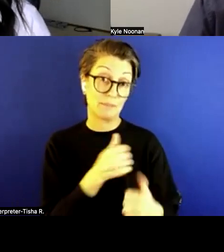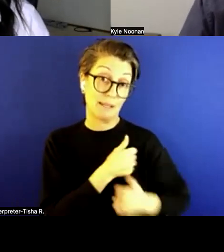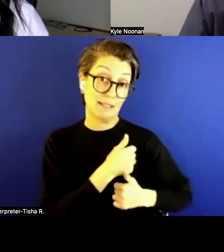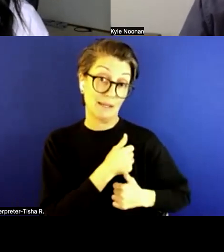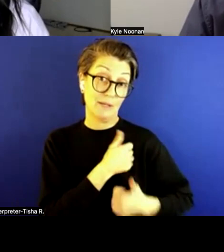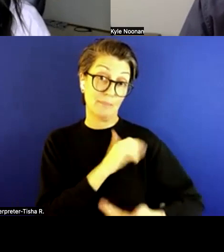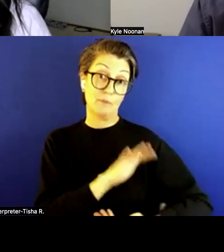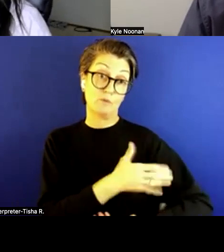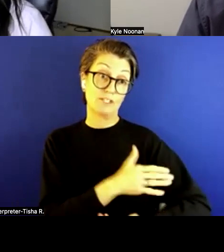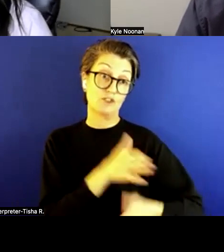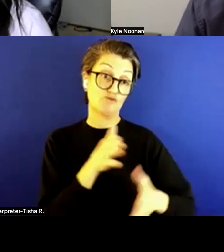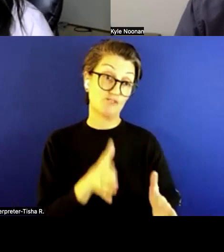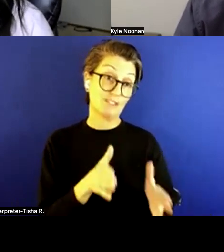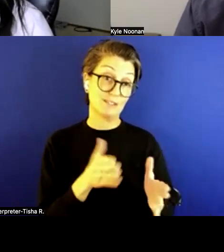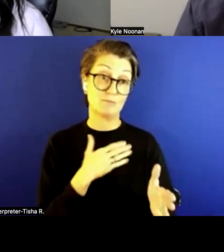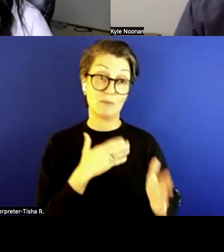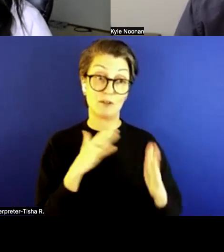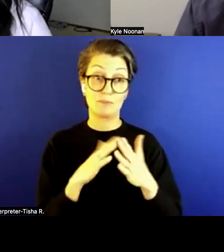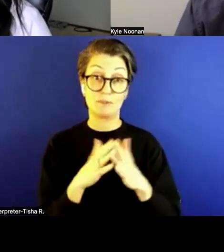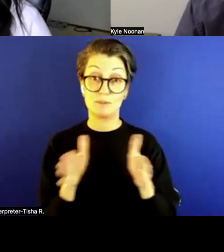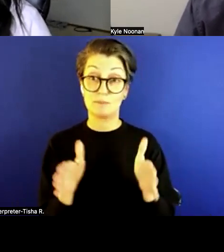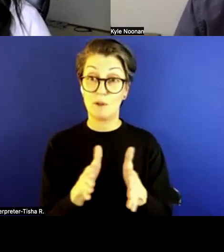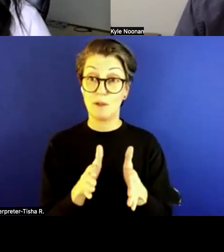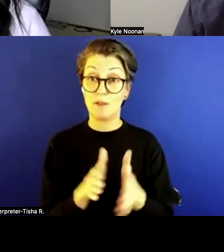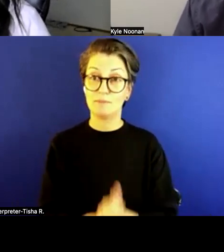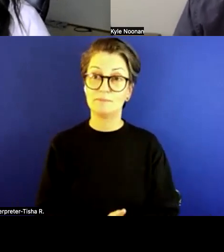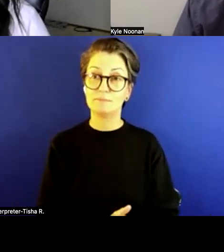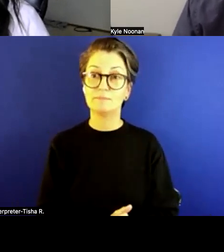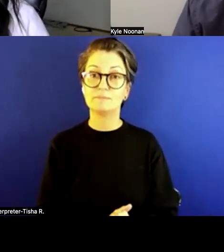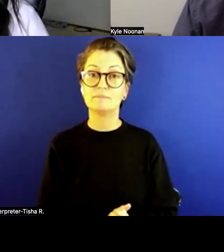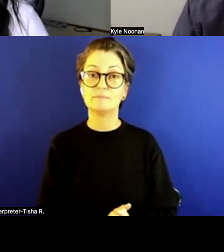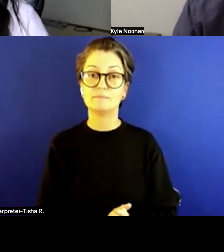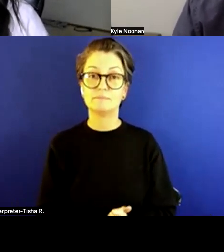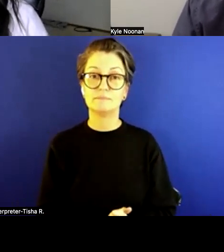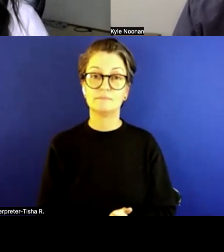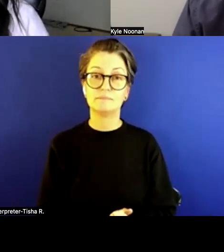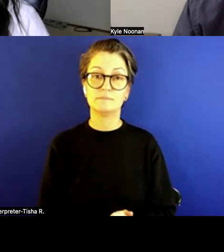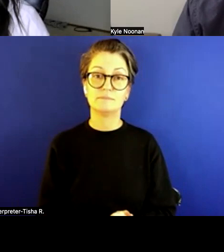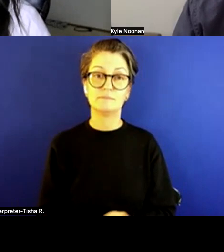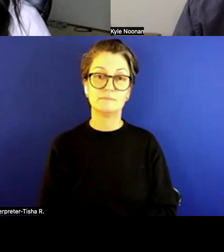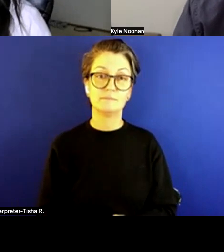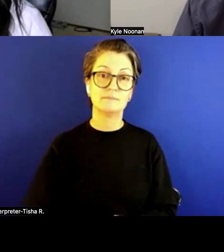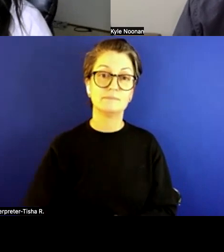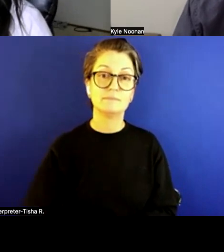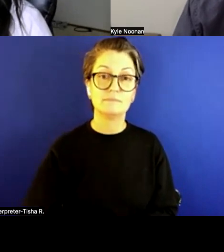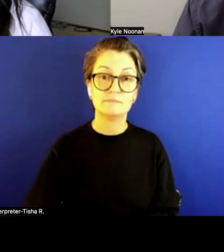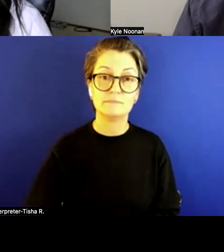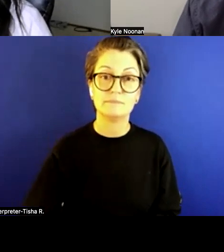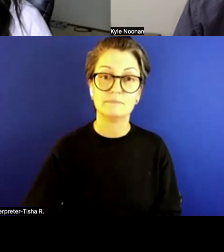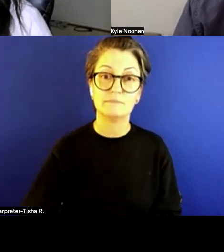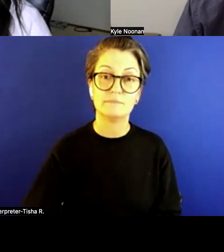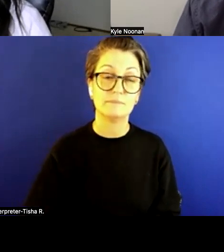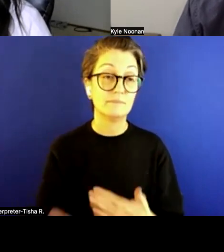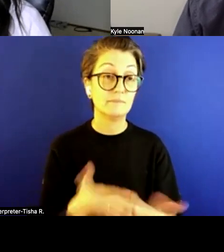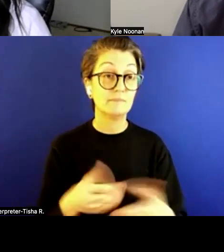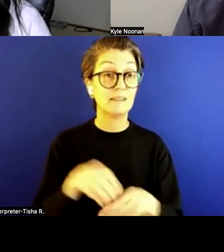community is quite small. But even within that, there's so many different ways to